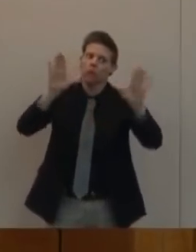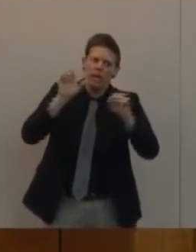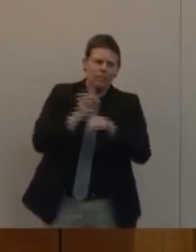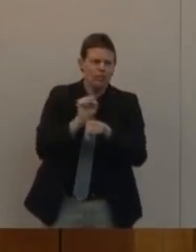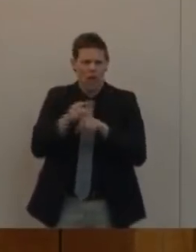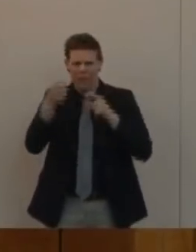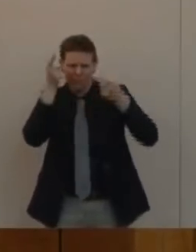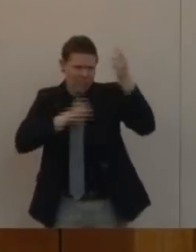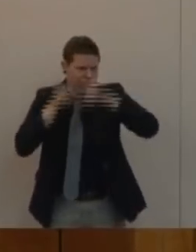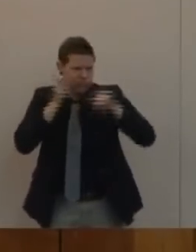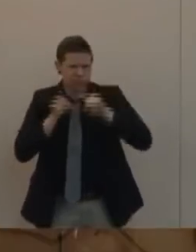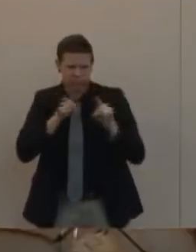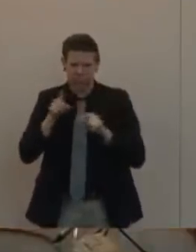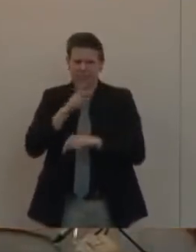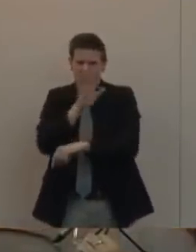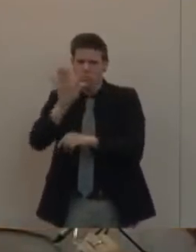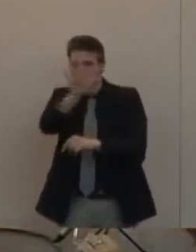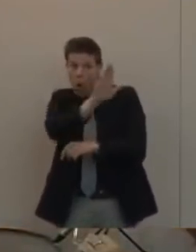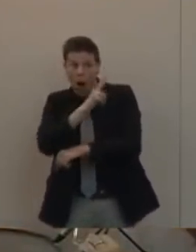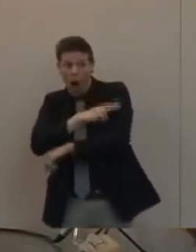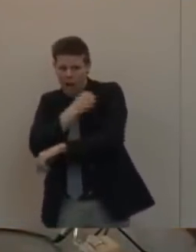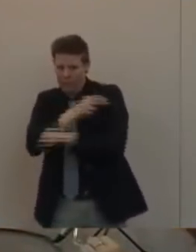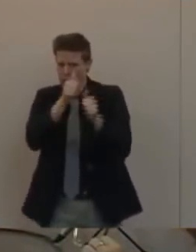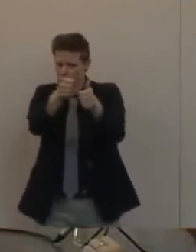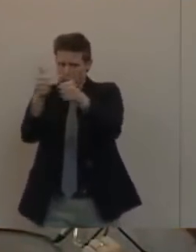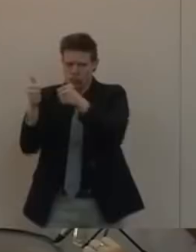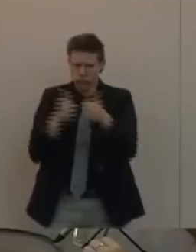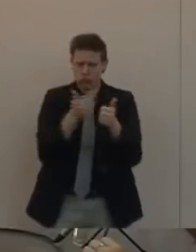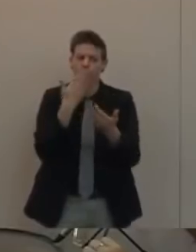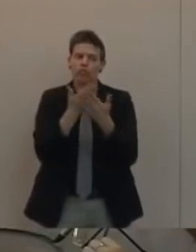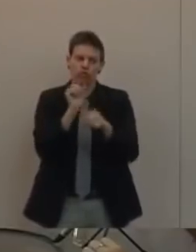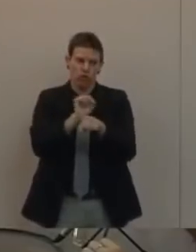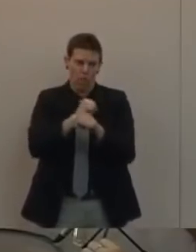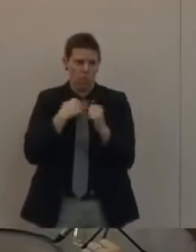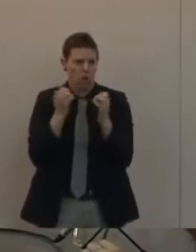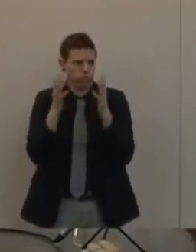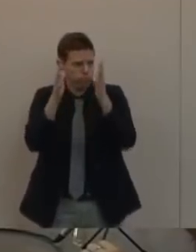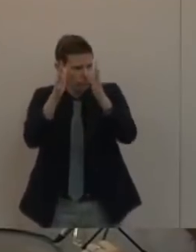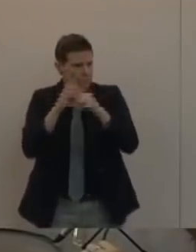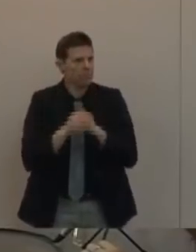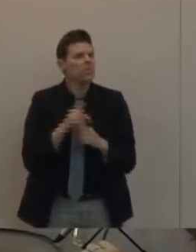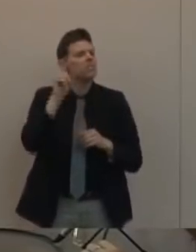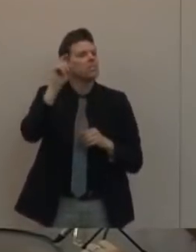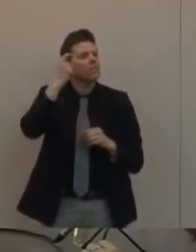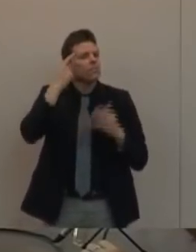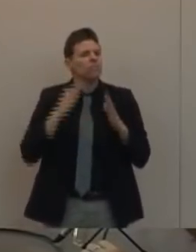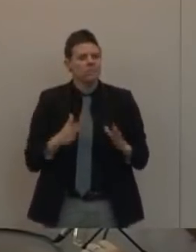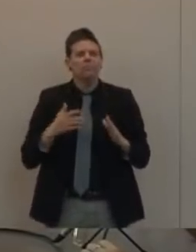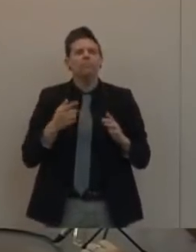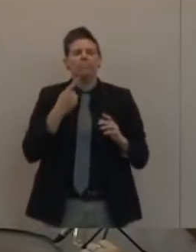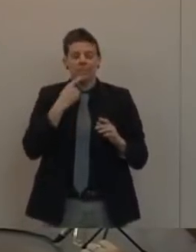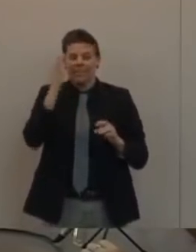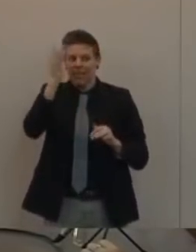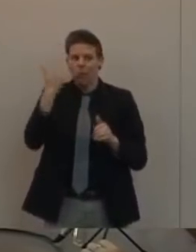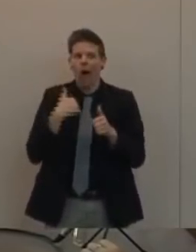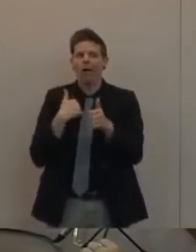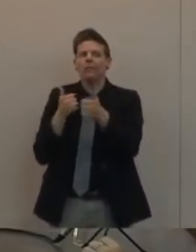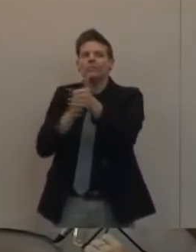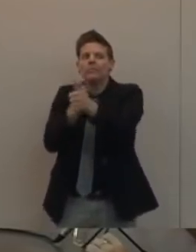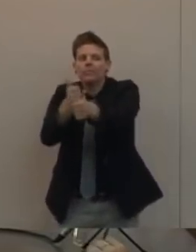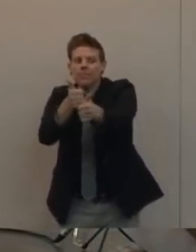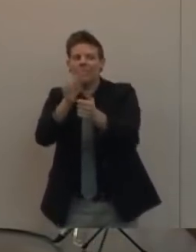area. Right. And that's one of the reasons that we went after the field supply units from the federal government. So we